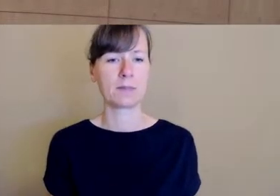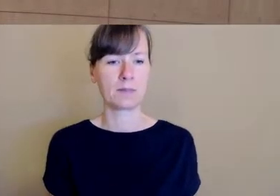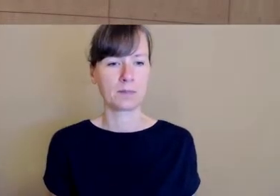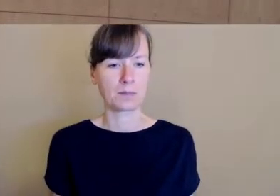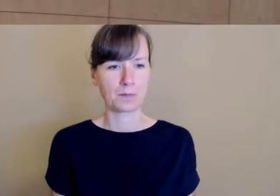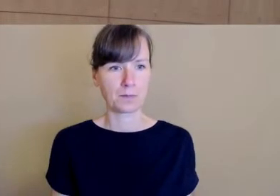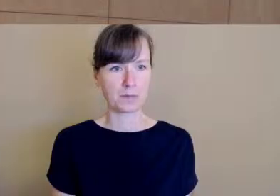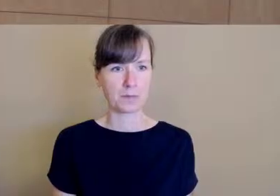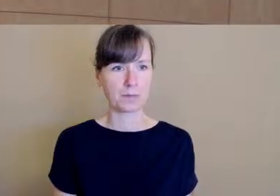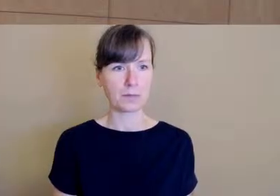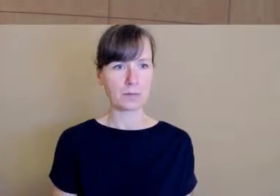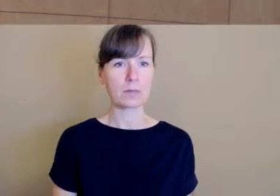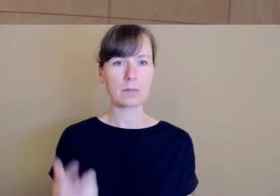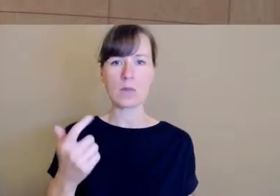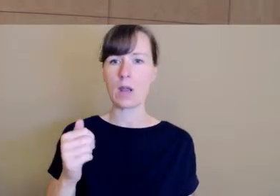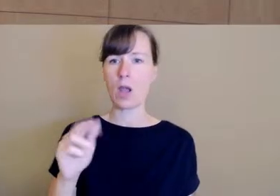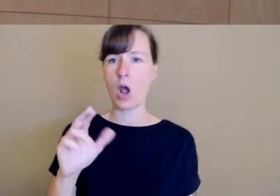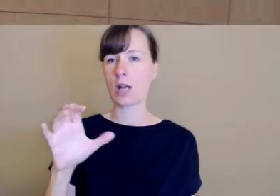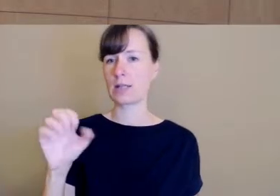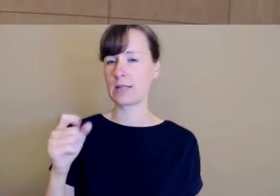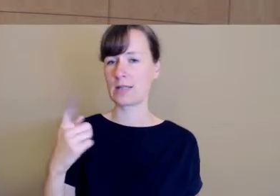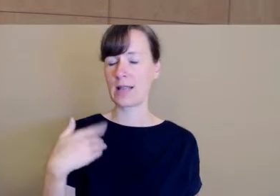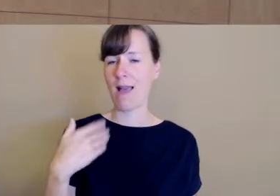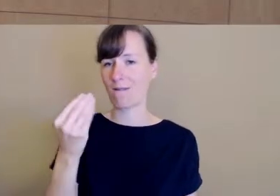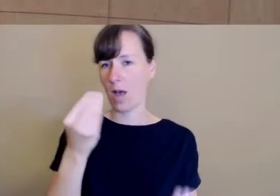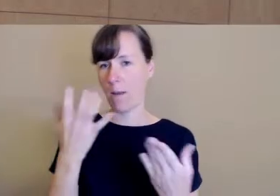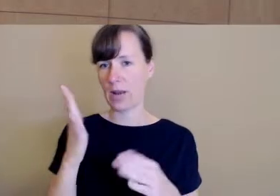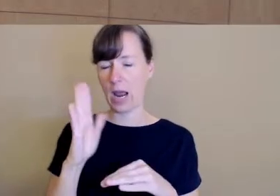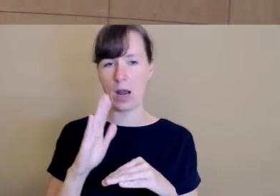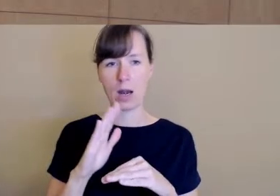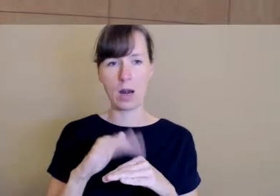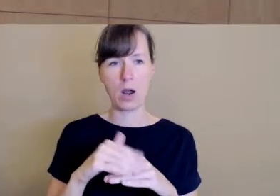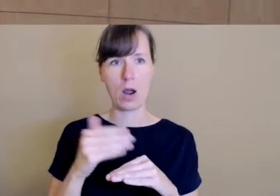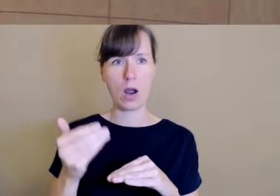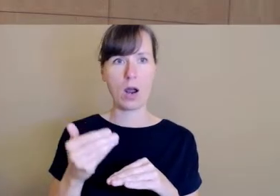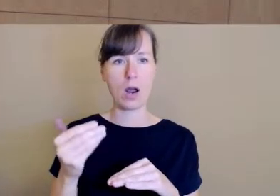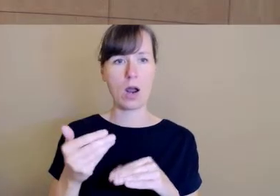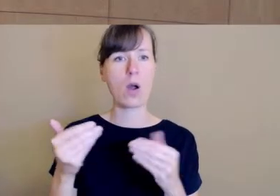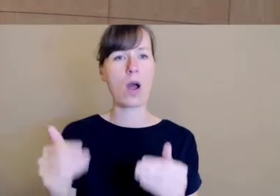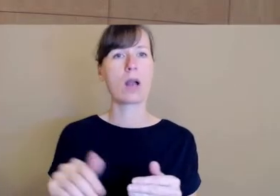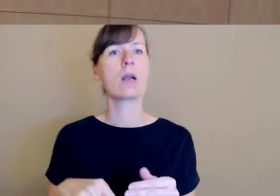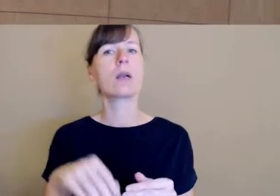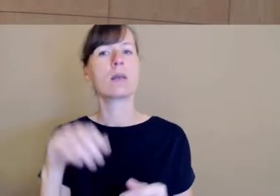Mr. Garces, do you have an update on, go ahead, sir.